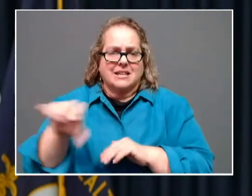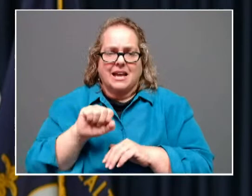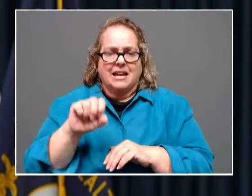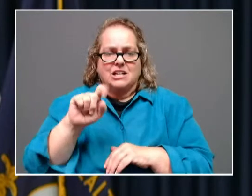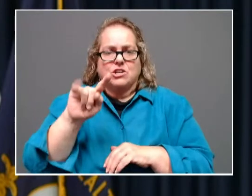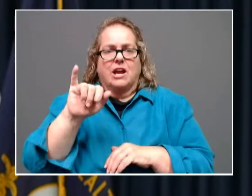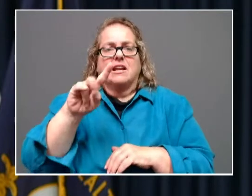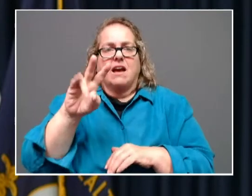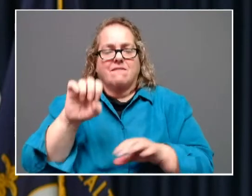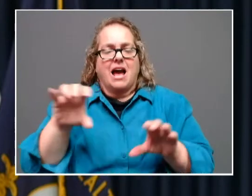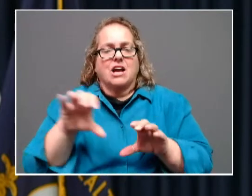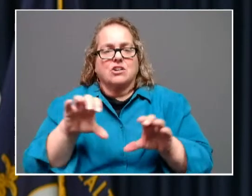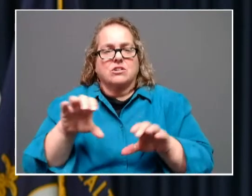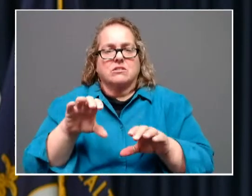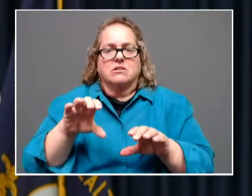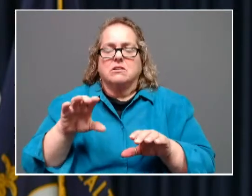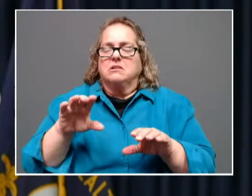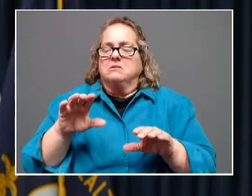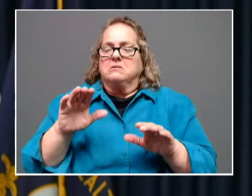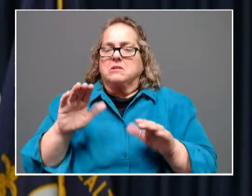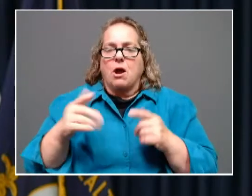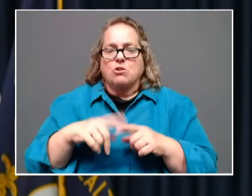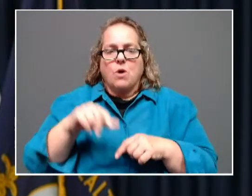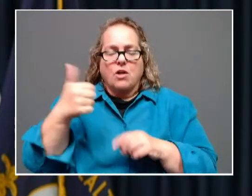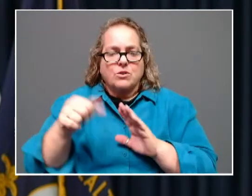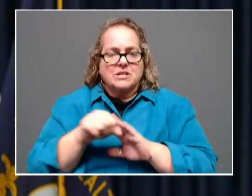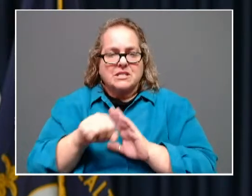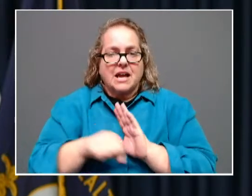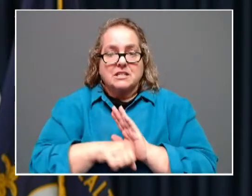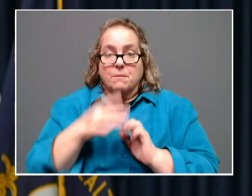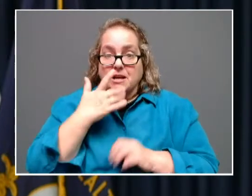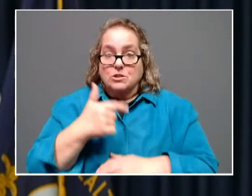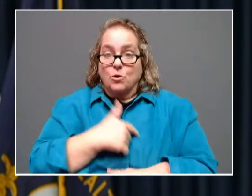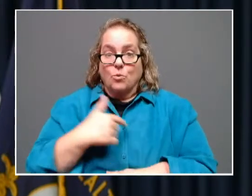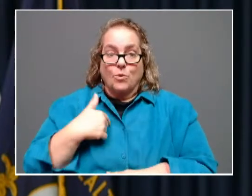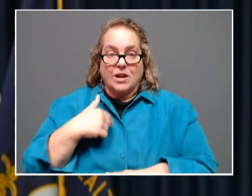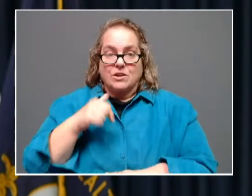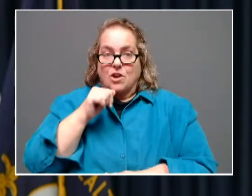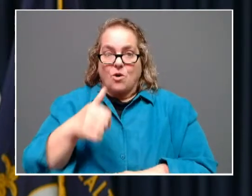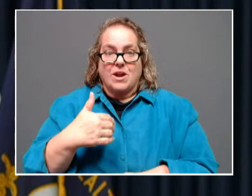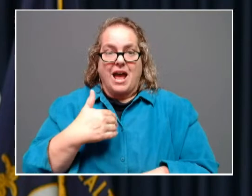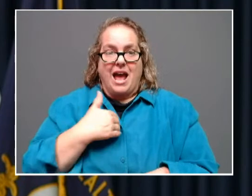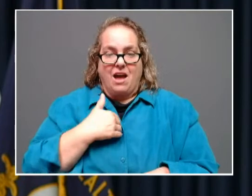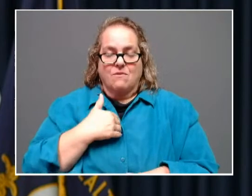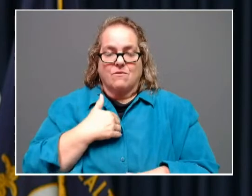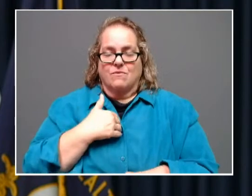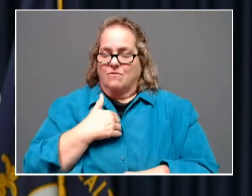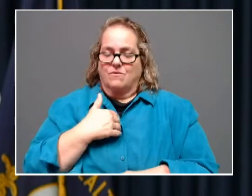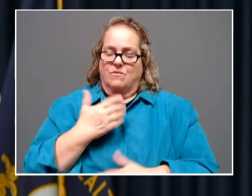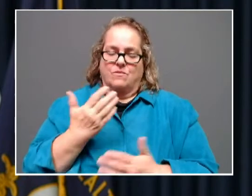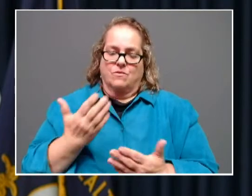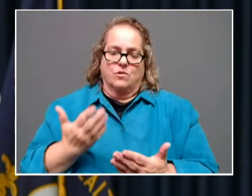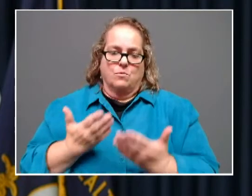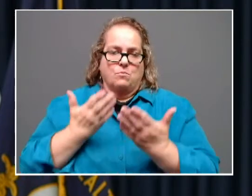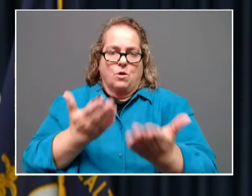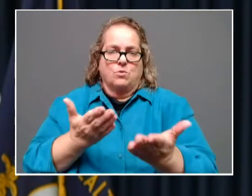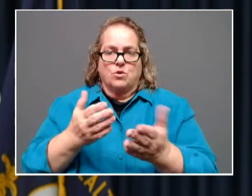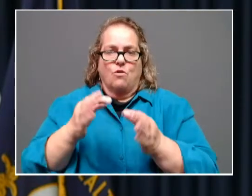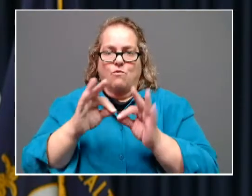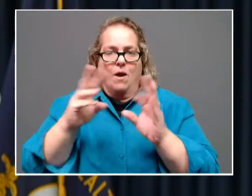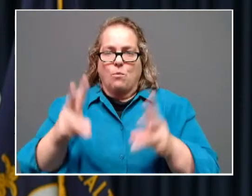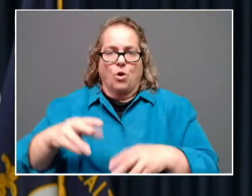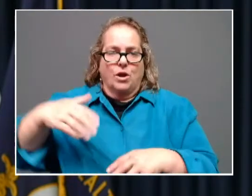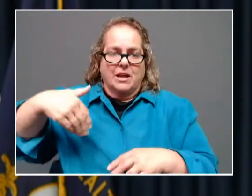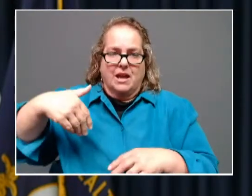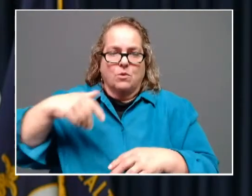this, because we don't have the proposition framework, being able to put